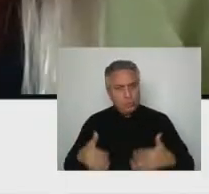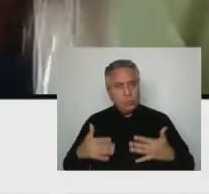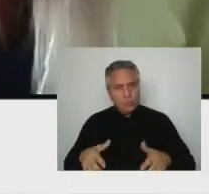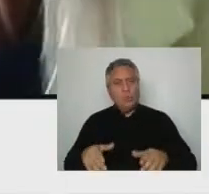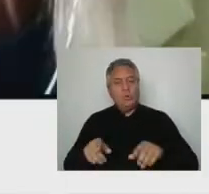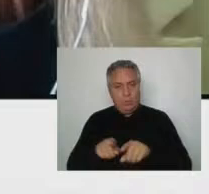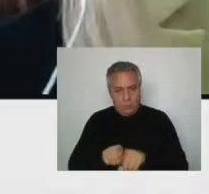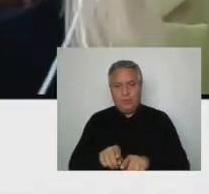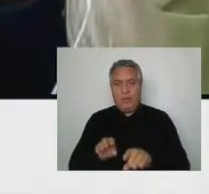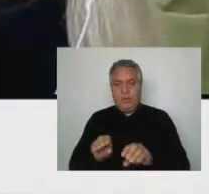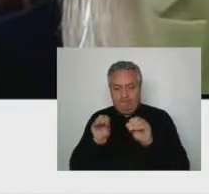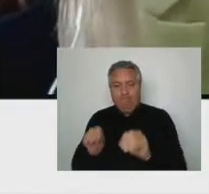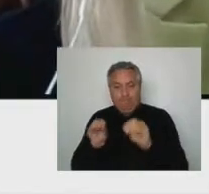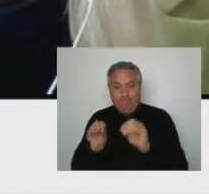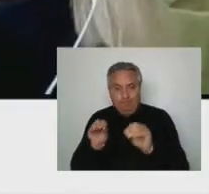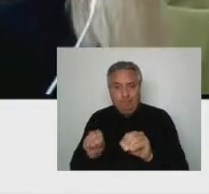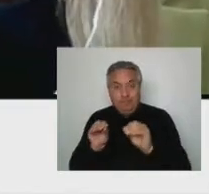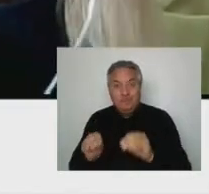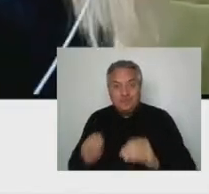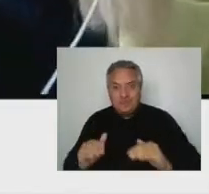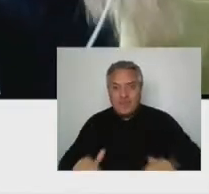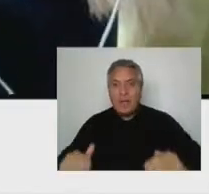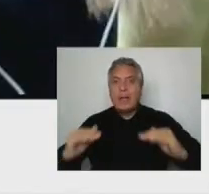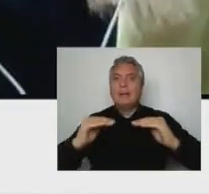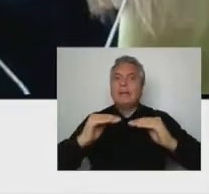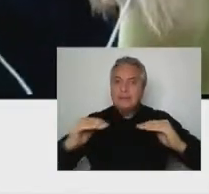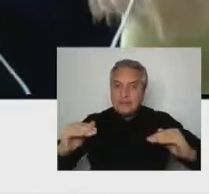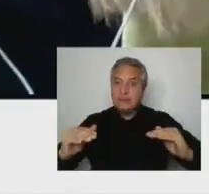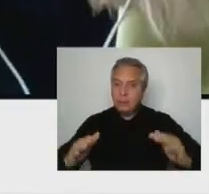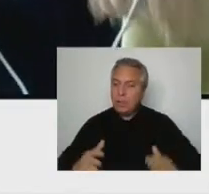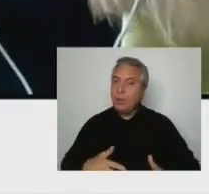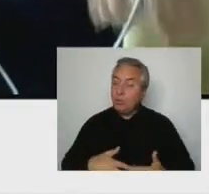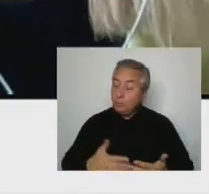is to guarantee equitable education.